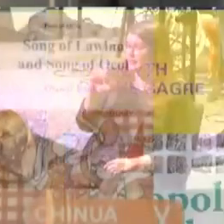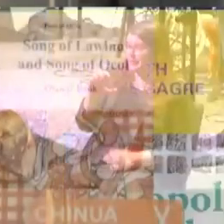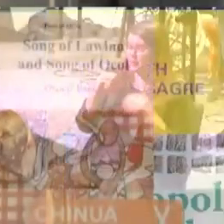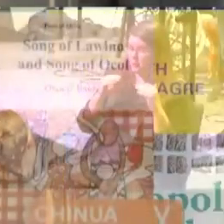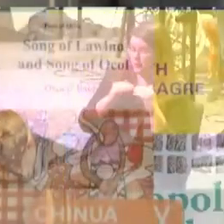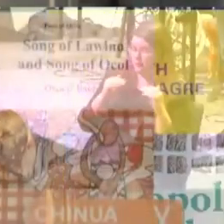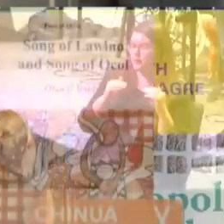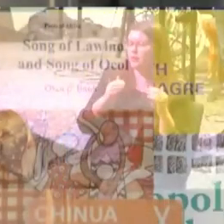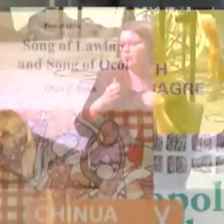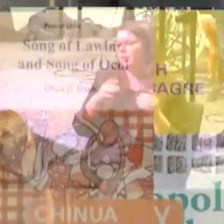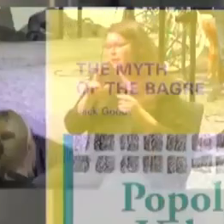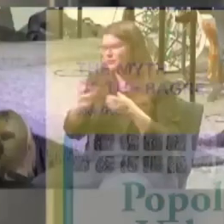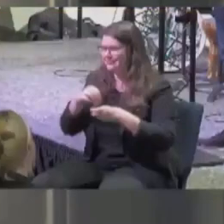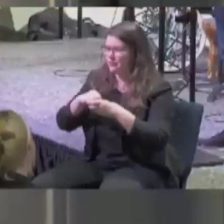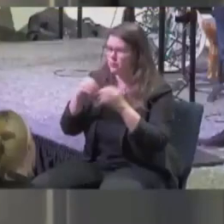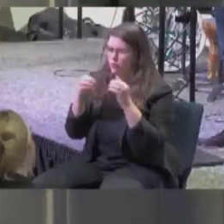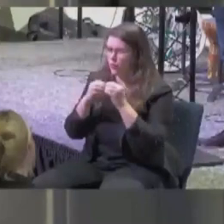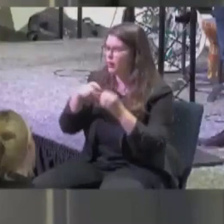equivalence.